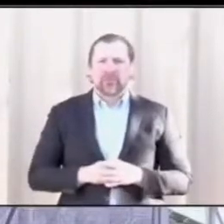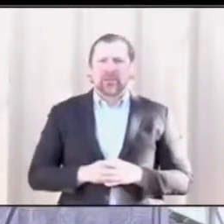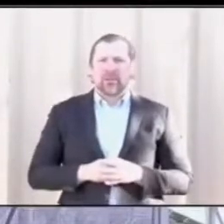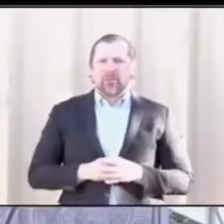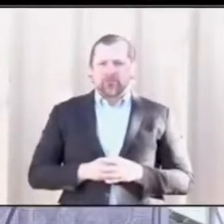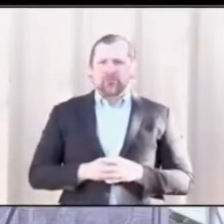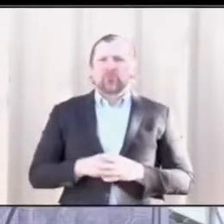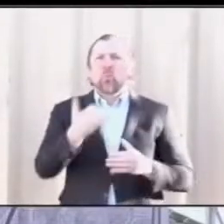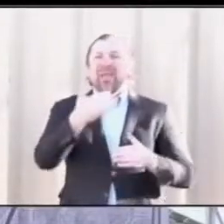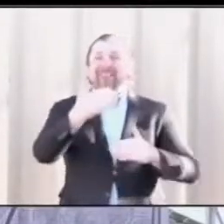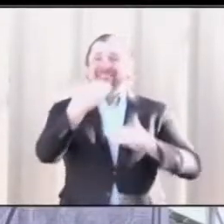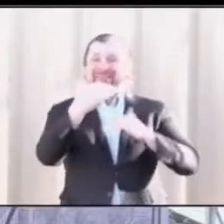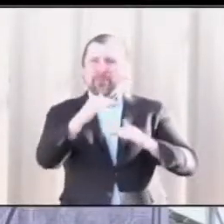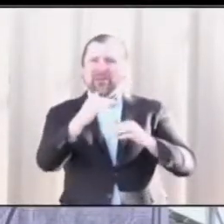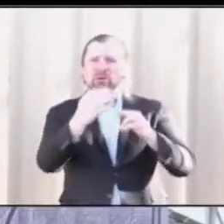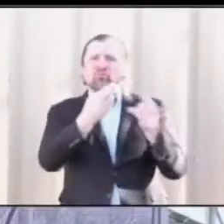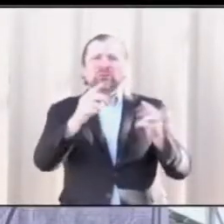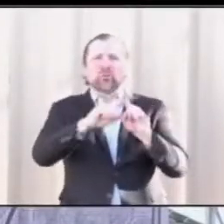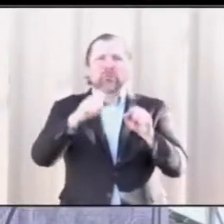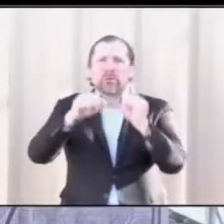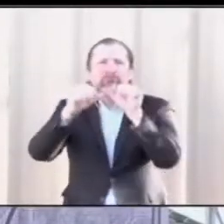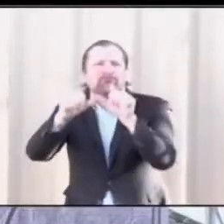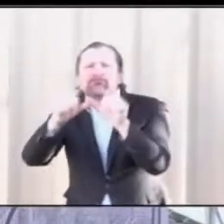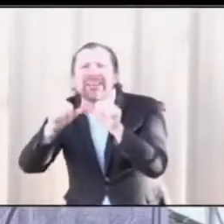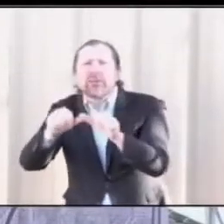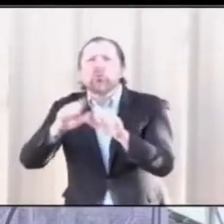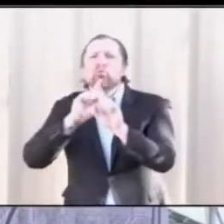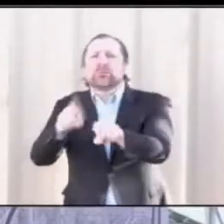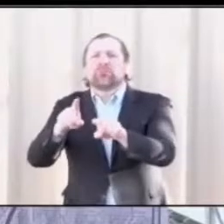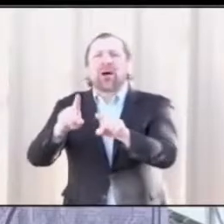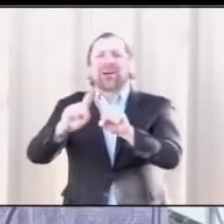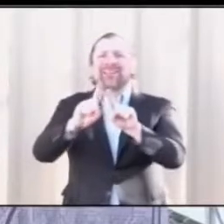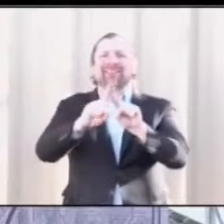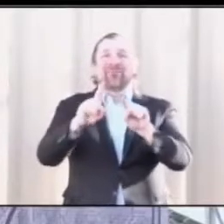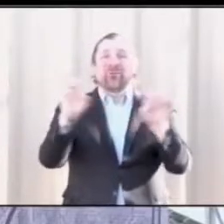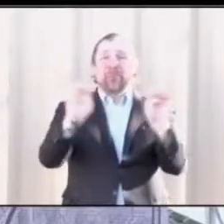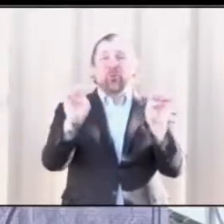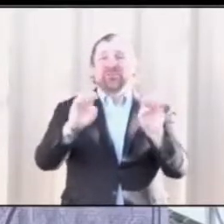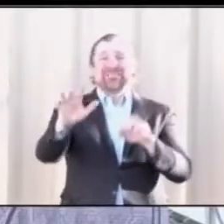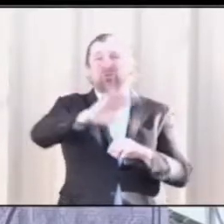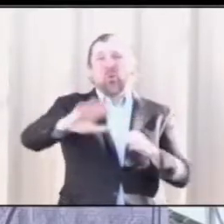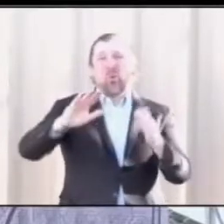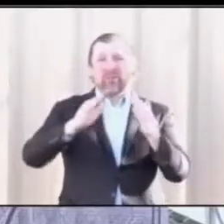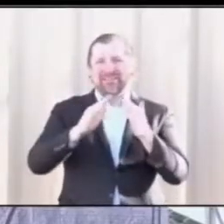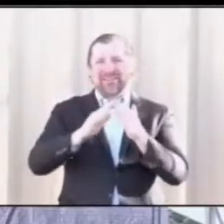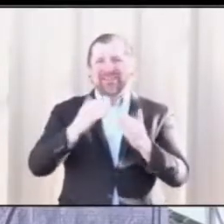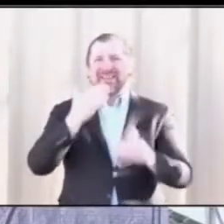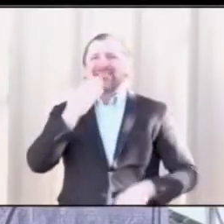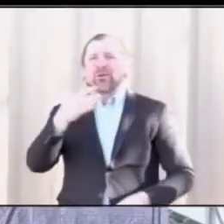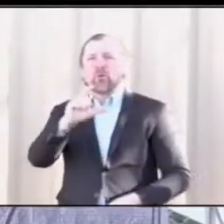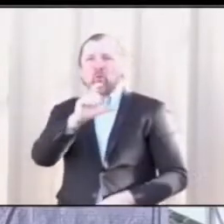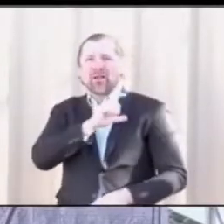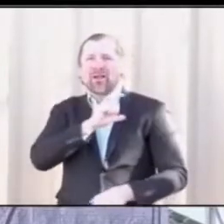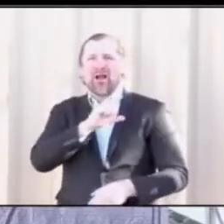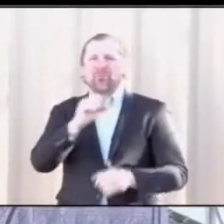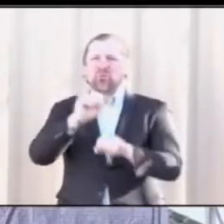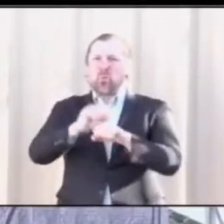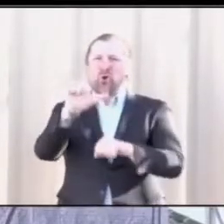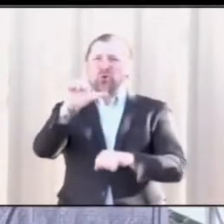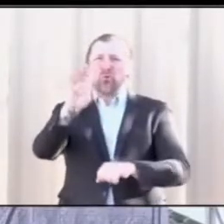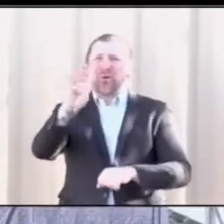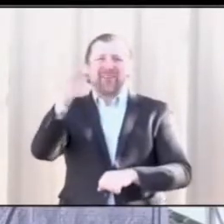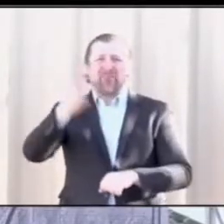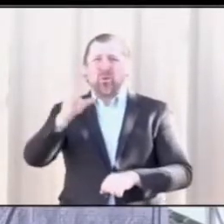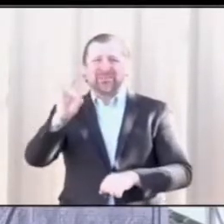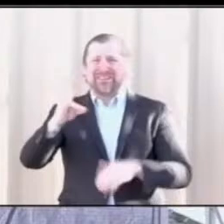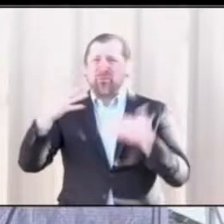needed resources. We'll continue to respond to calls throughout the city. I would like to thank our LAPD officers who are working hard on overtime away